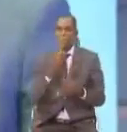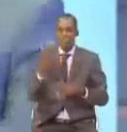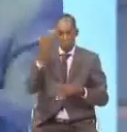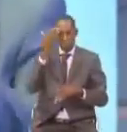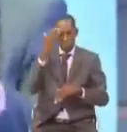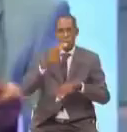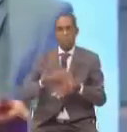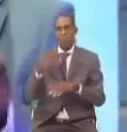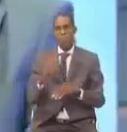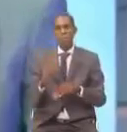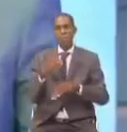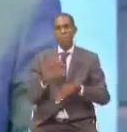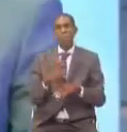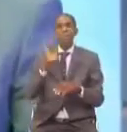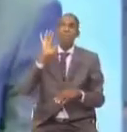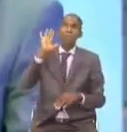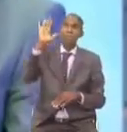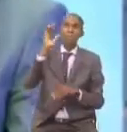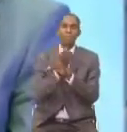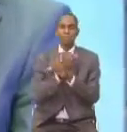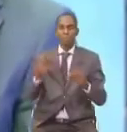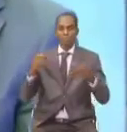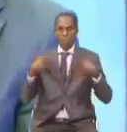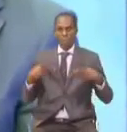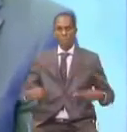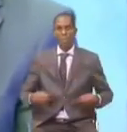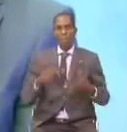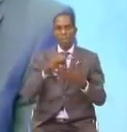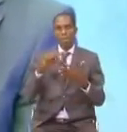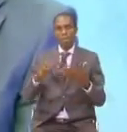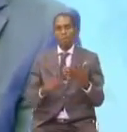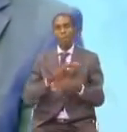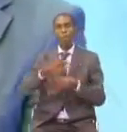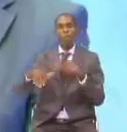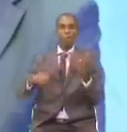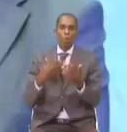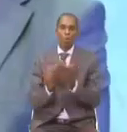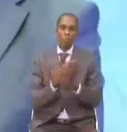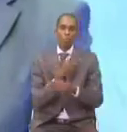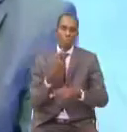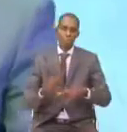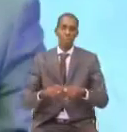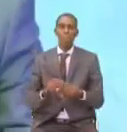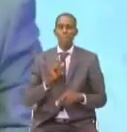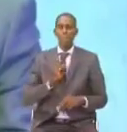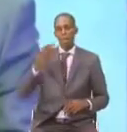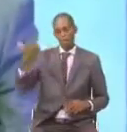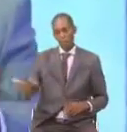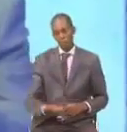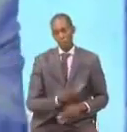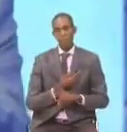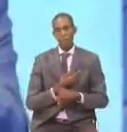upon earth, thy saving health among all nations. I welcome you